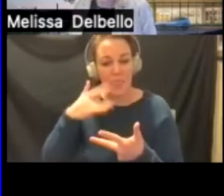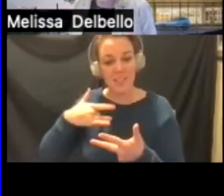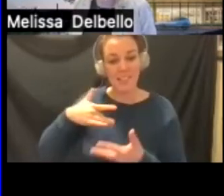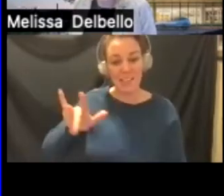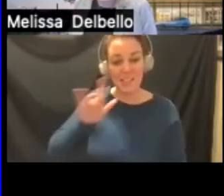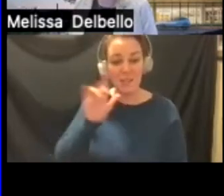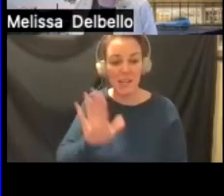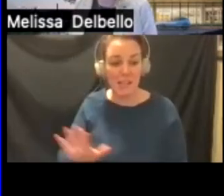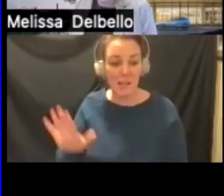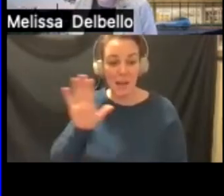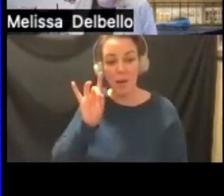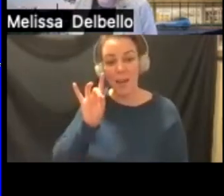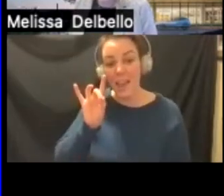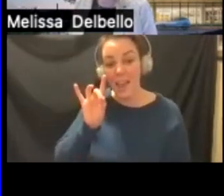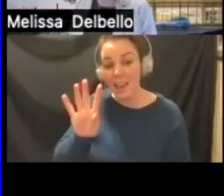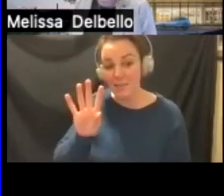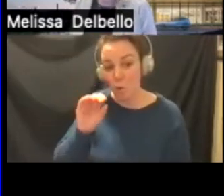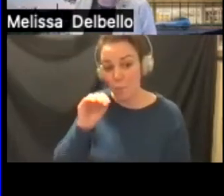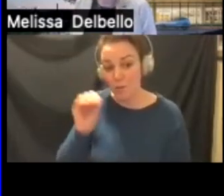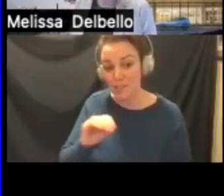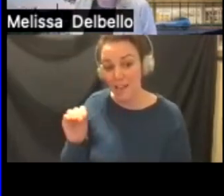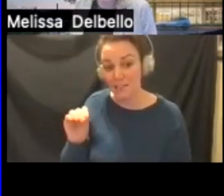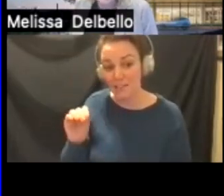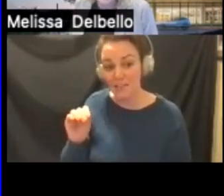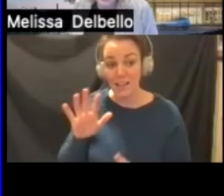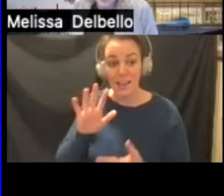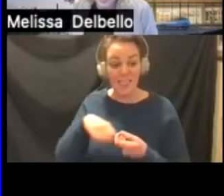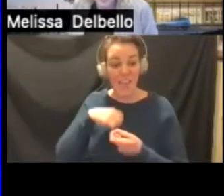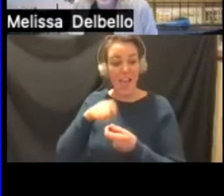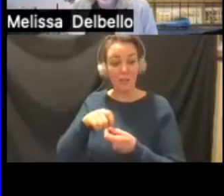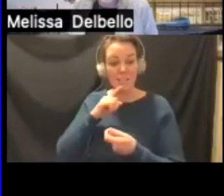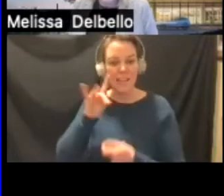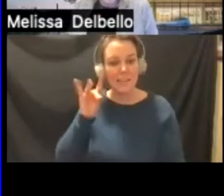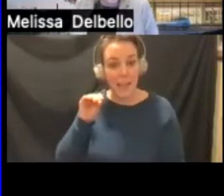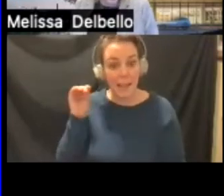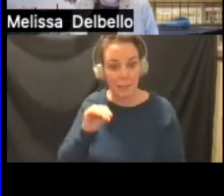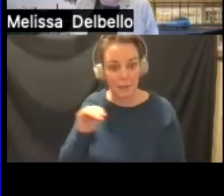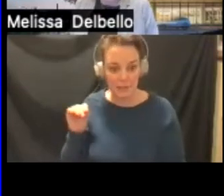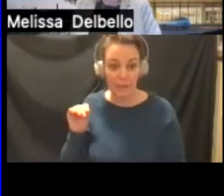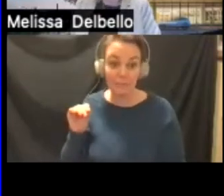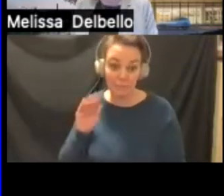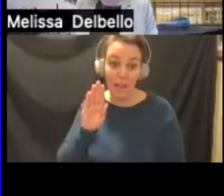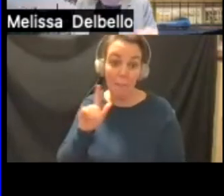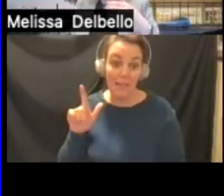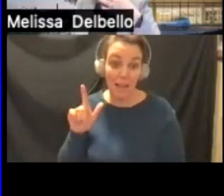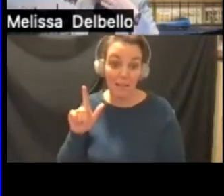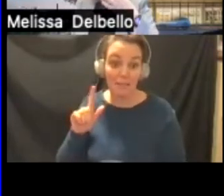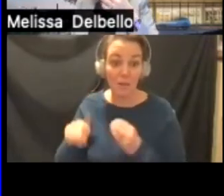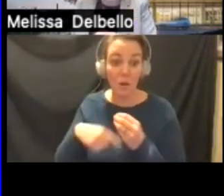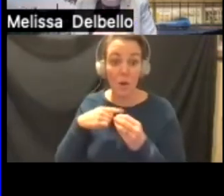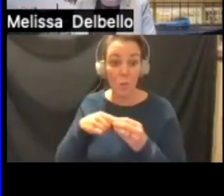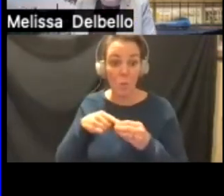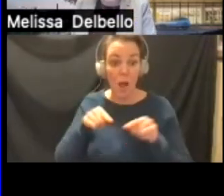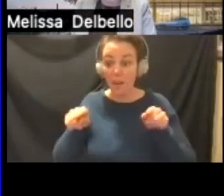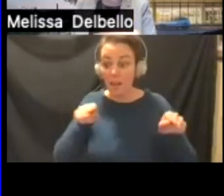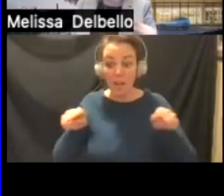about 84% and the accuracy is about 80% at baseline when these groups looked